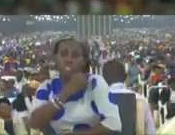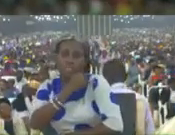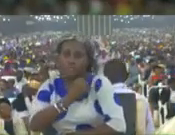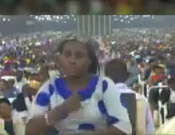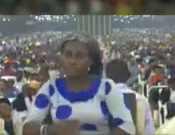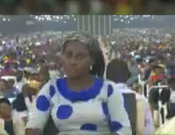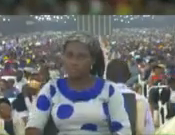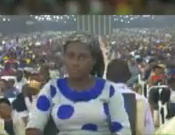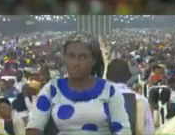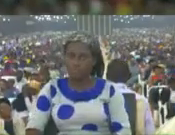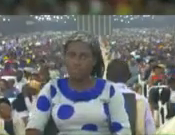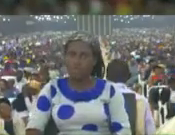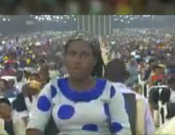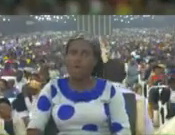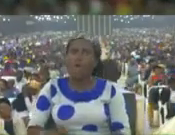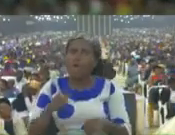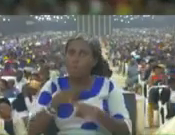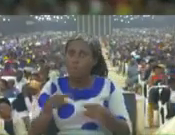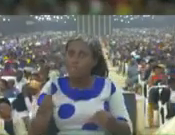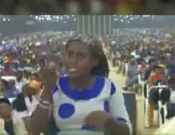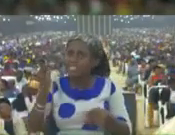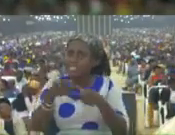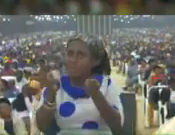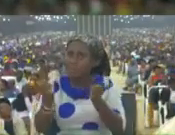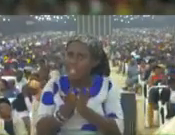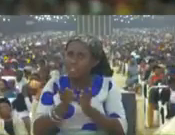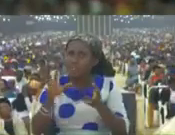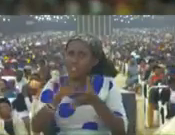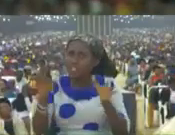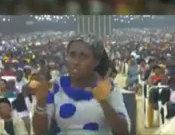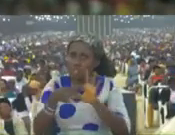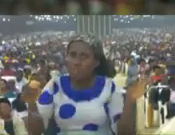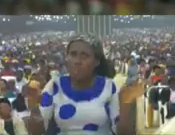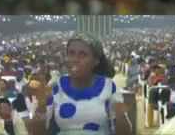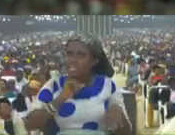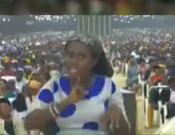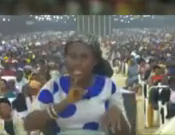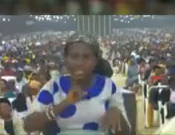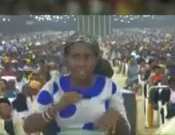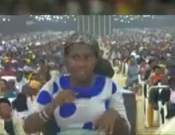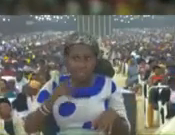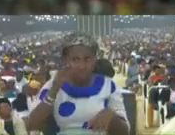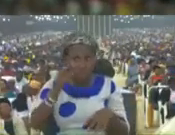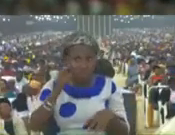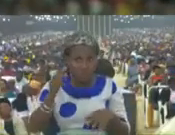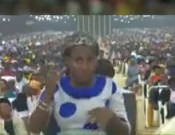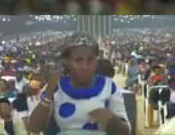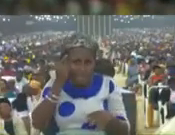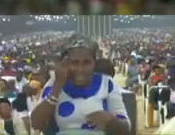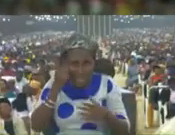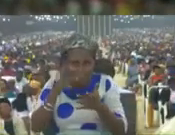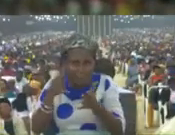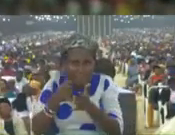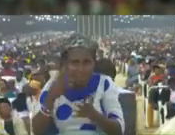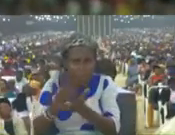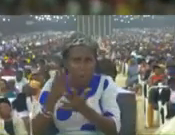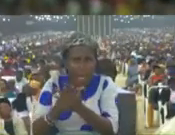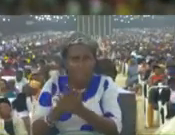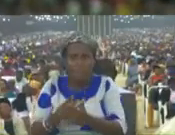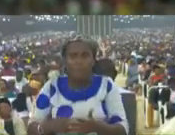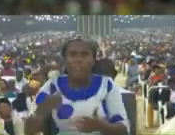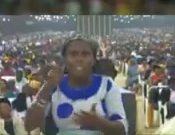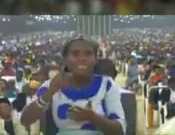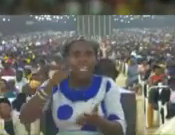But there's a particular section of the story that I'm not sure you, many of you pay attention to. The wife